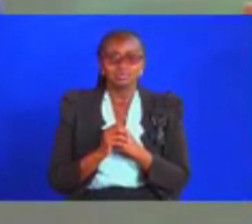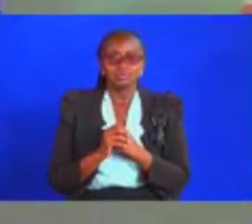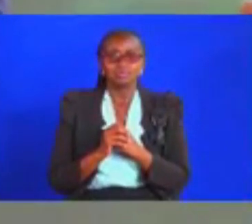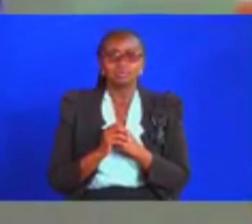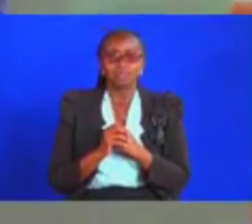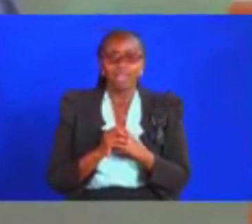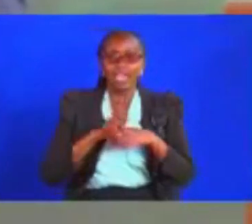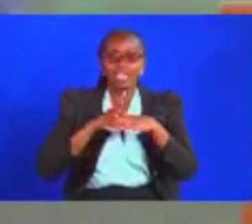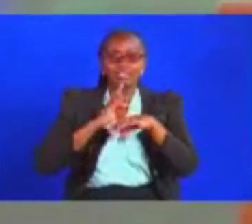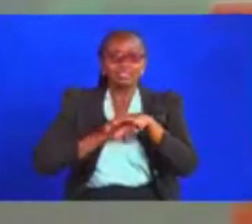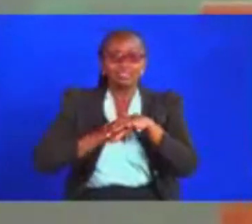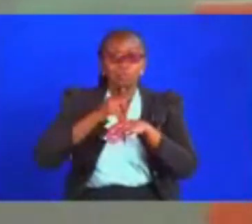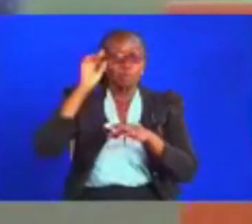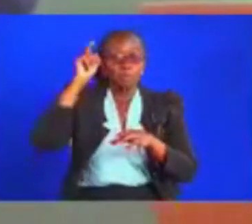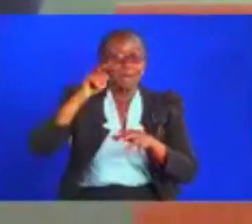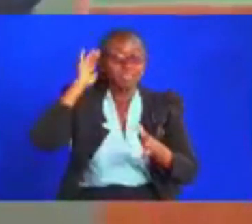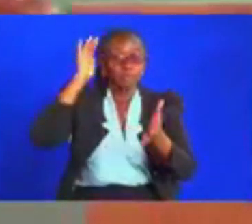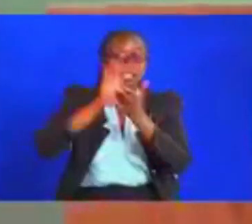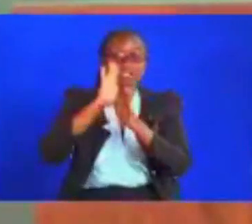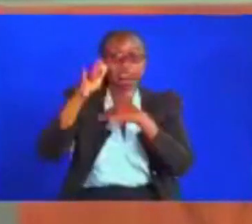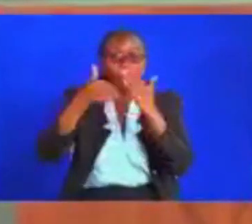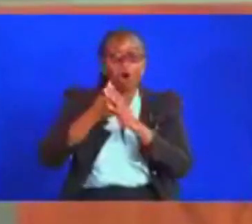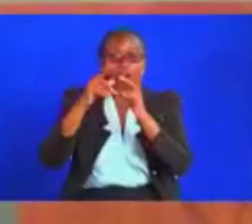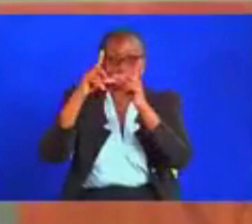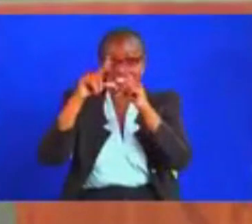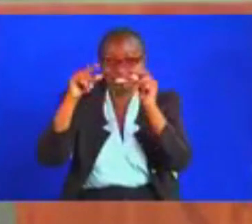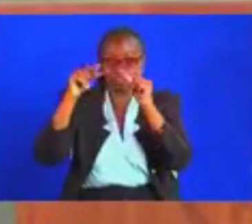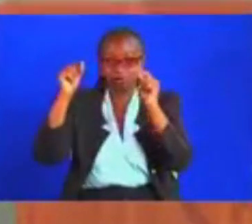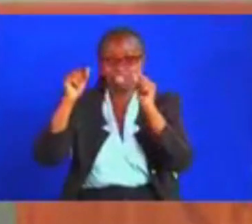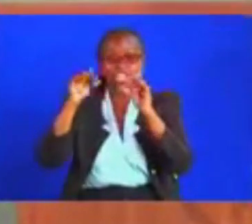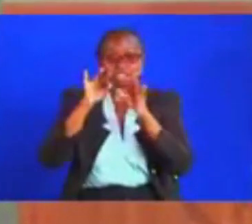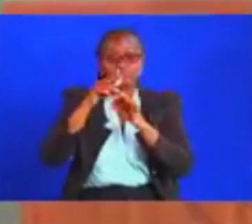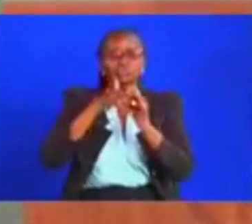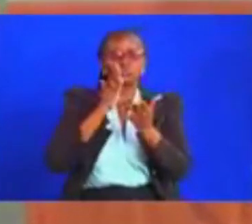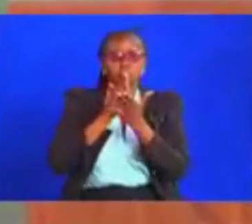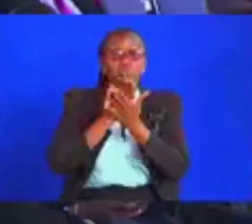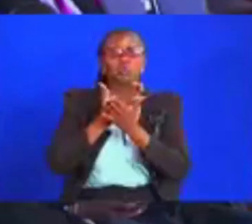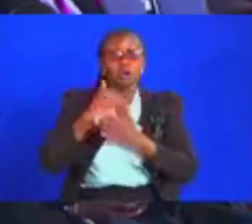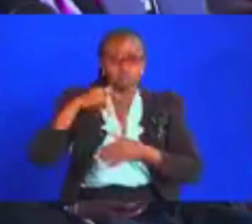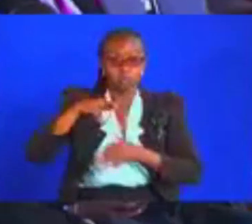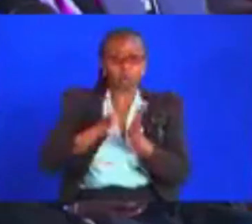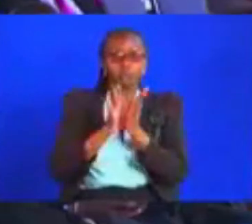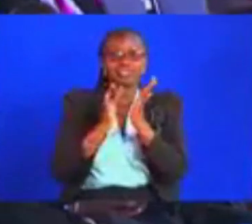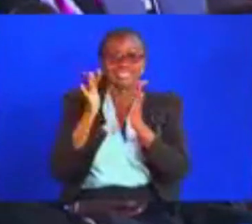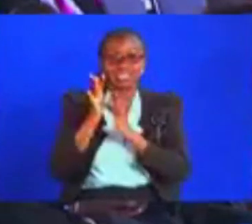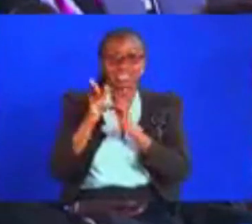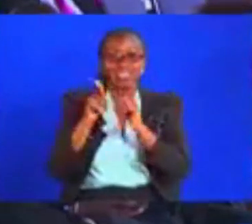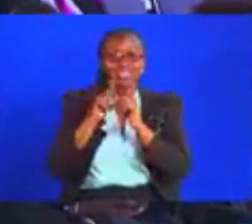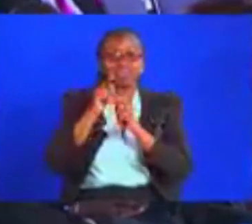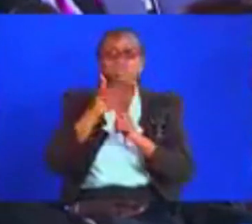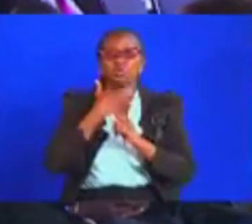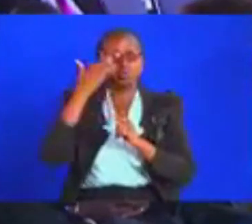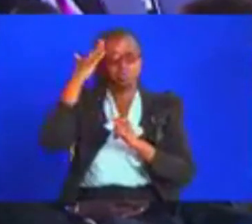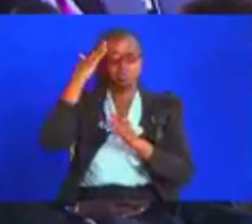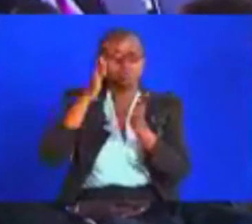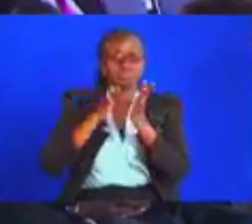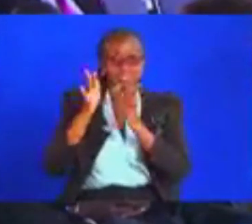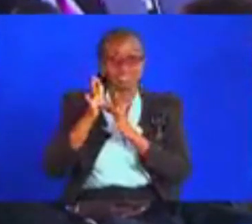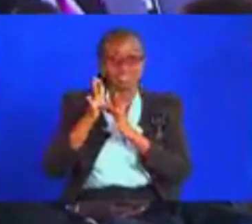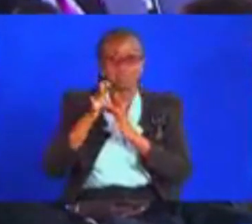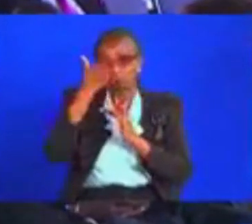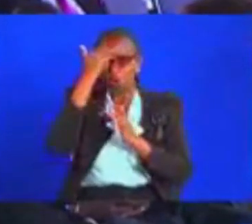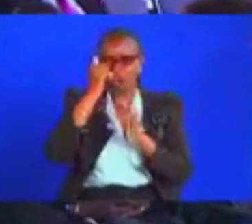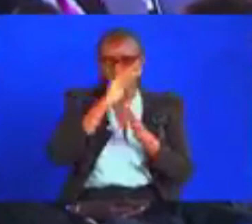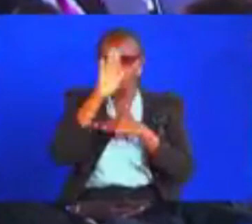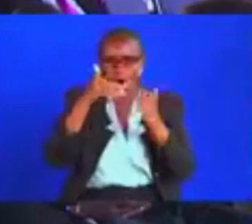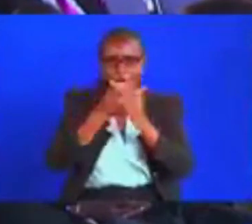And you have to believe all of those statements if you really want to walk with Jesus and you really want to know him. Because every one of